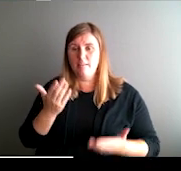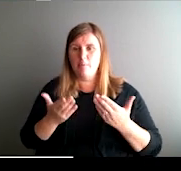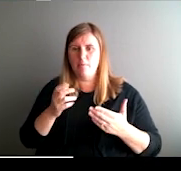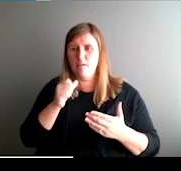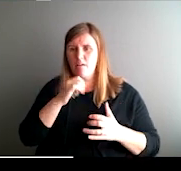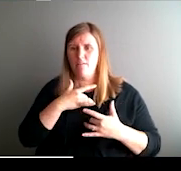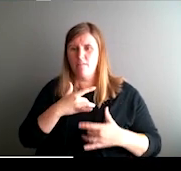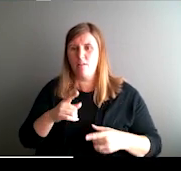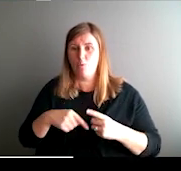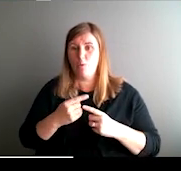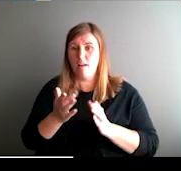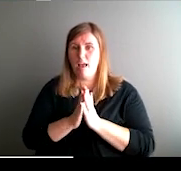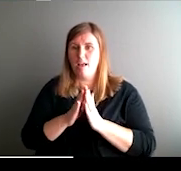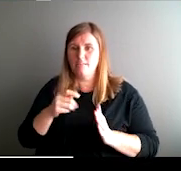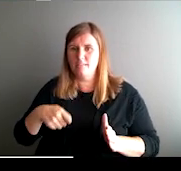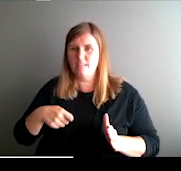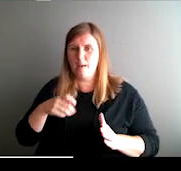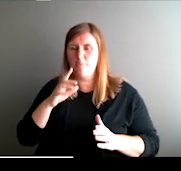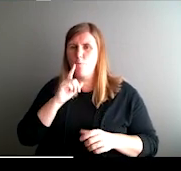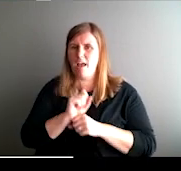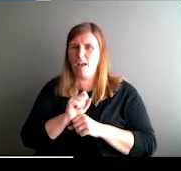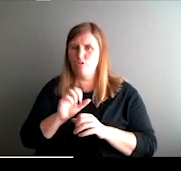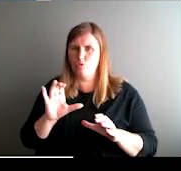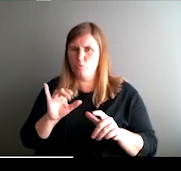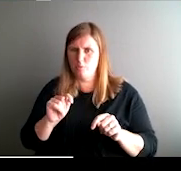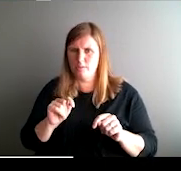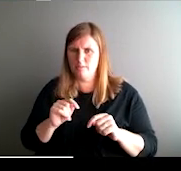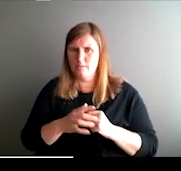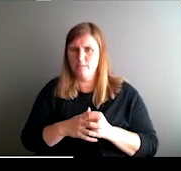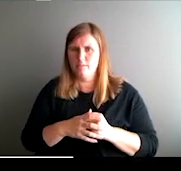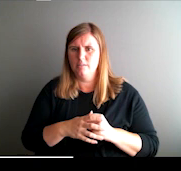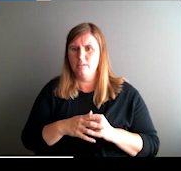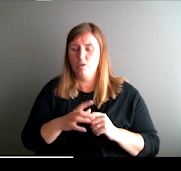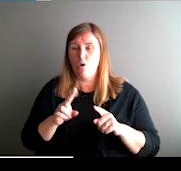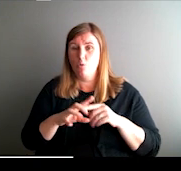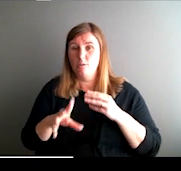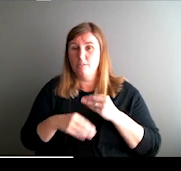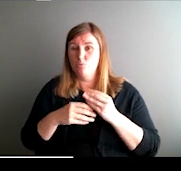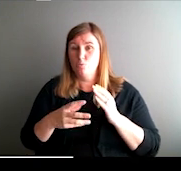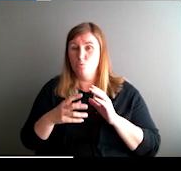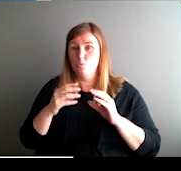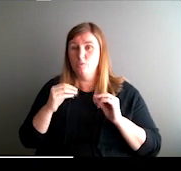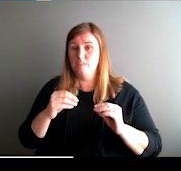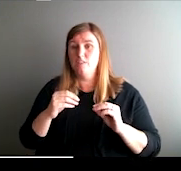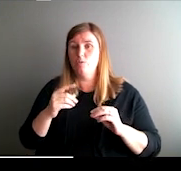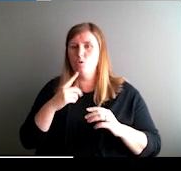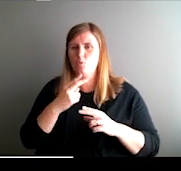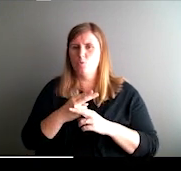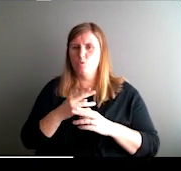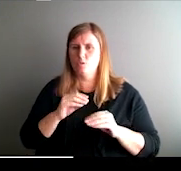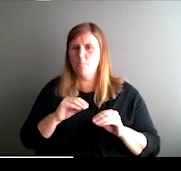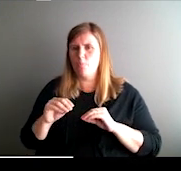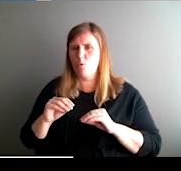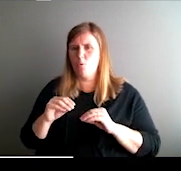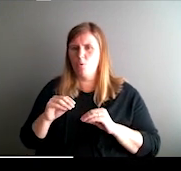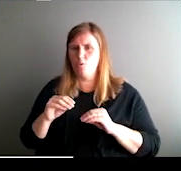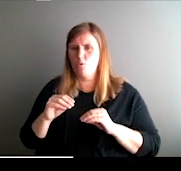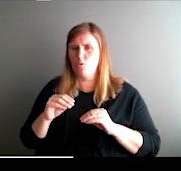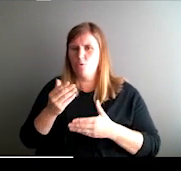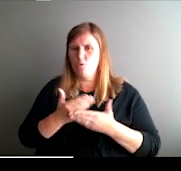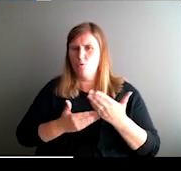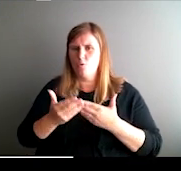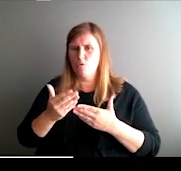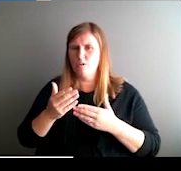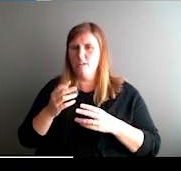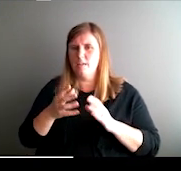that when asked to tap, they're going to be able to do so. Additionally, in order to teach it, you want to use that motor imitation prompt because the student has